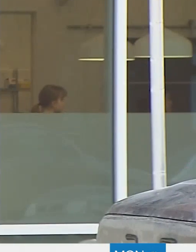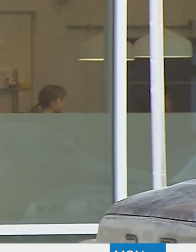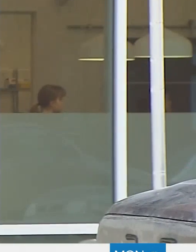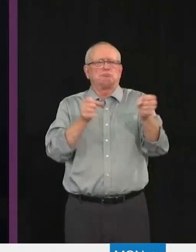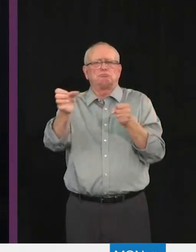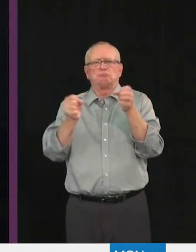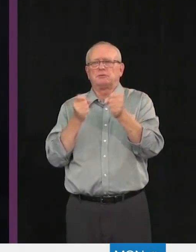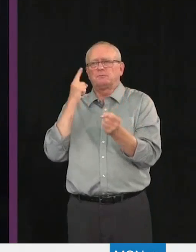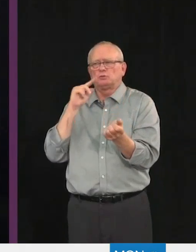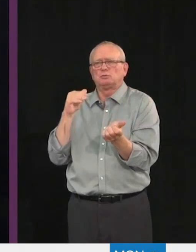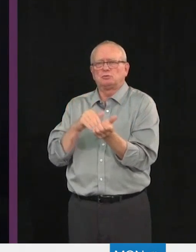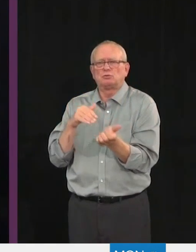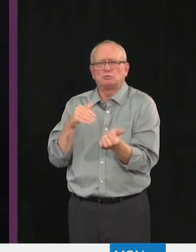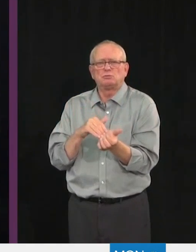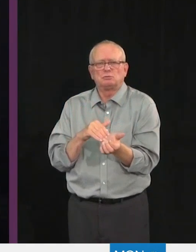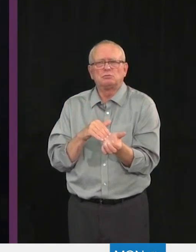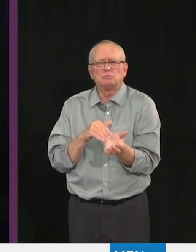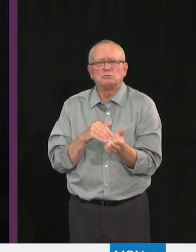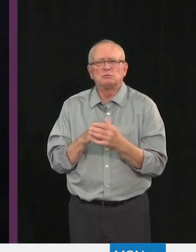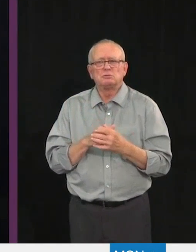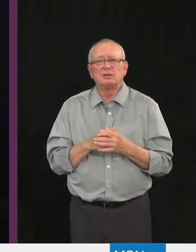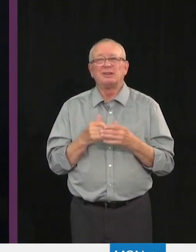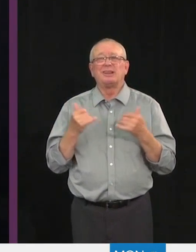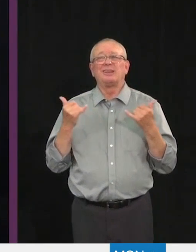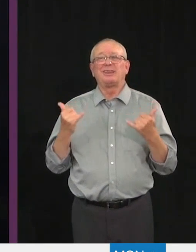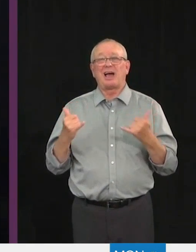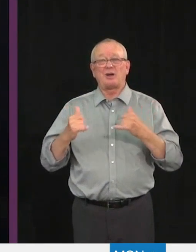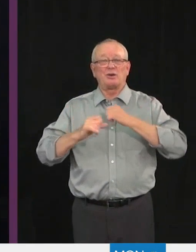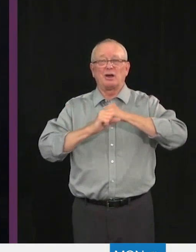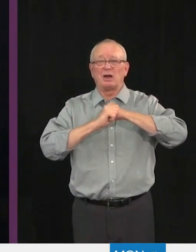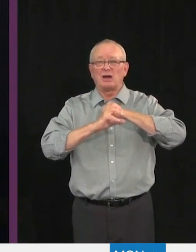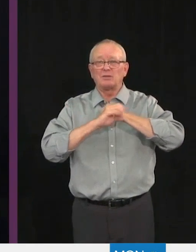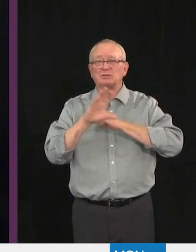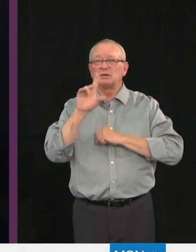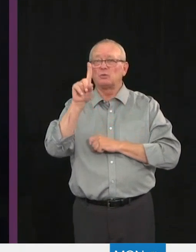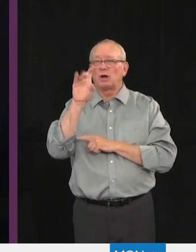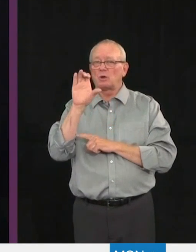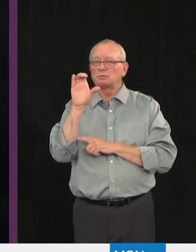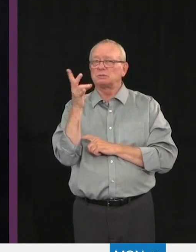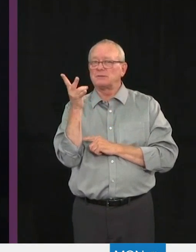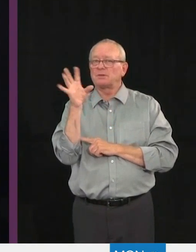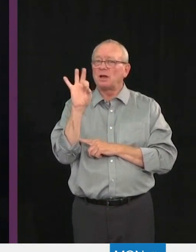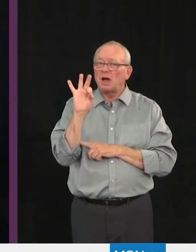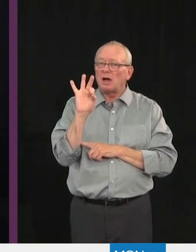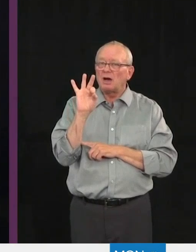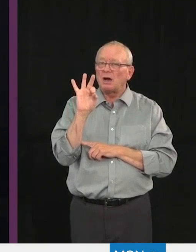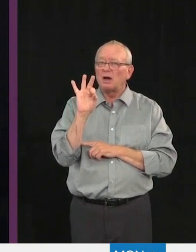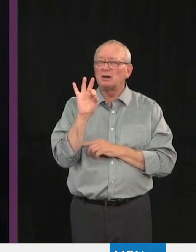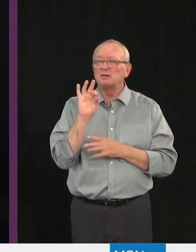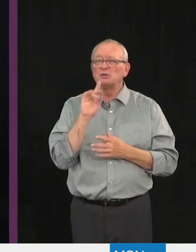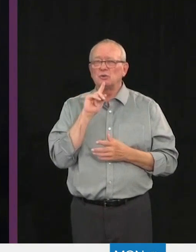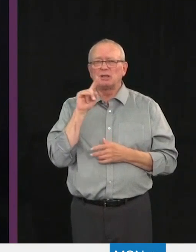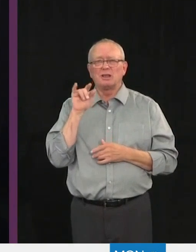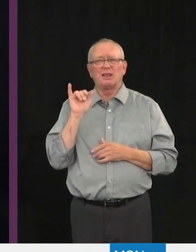These 179 positions that are advertised for is fewer than in previous years.